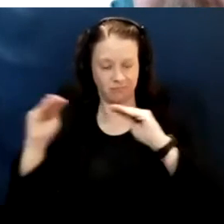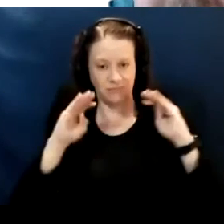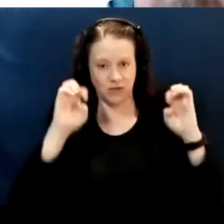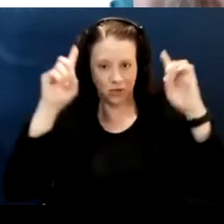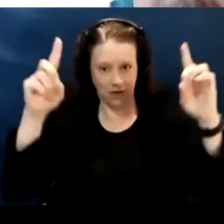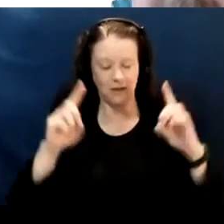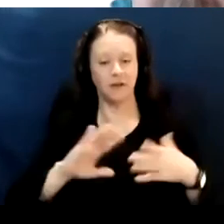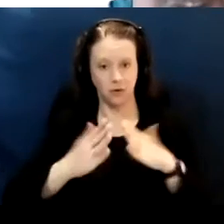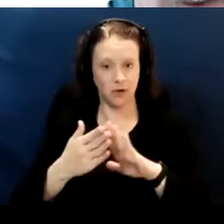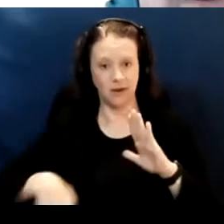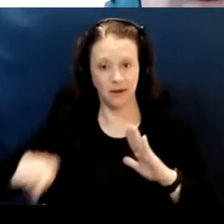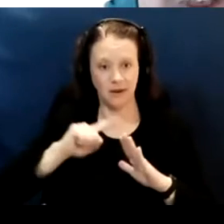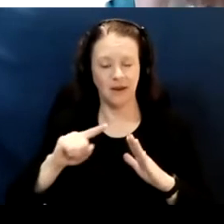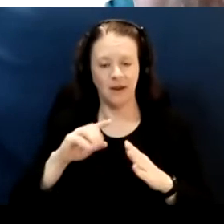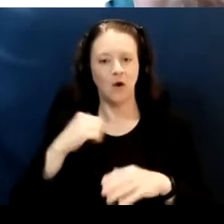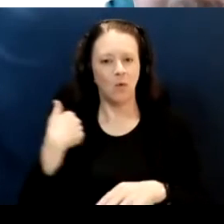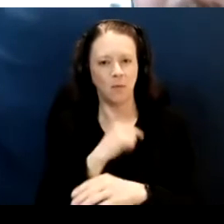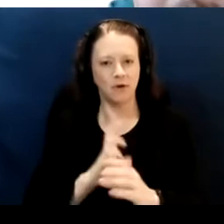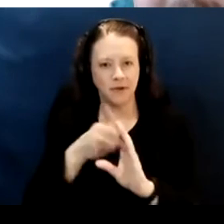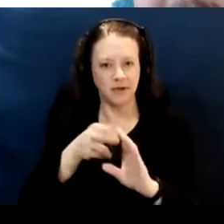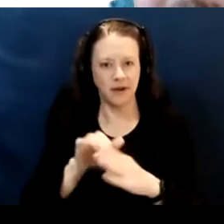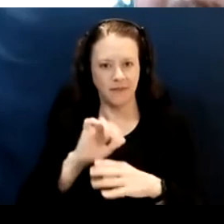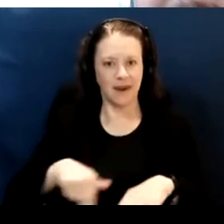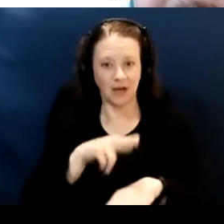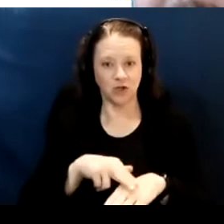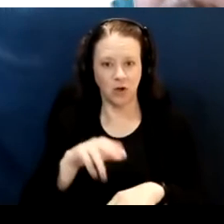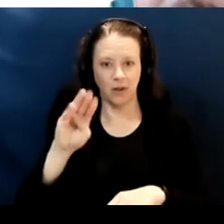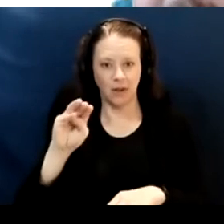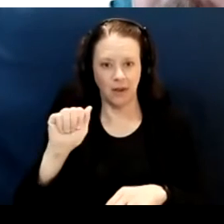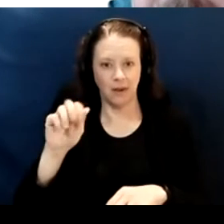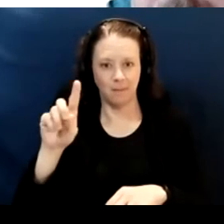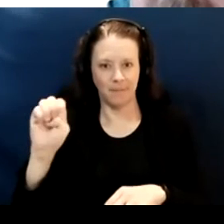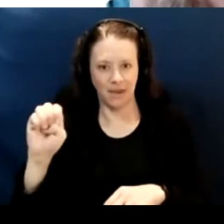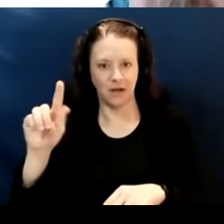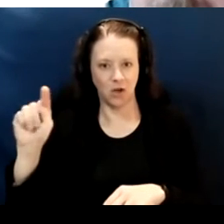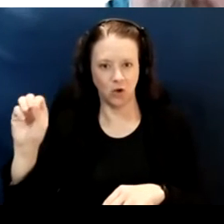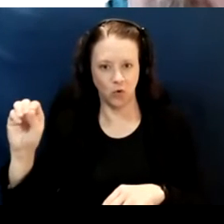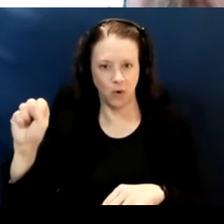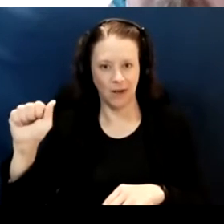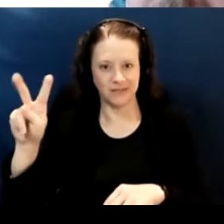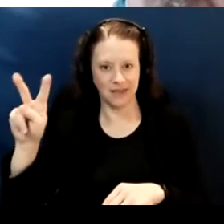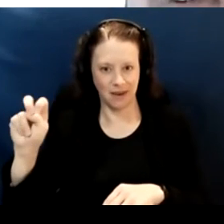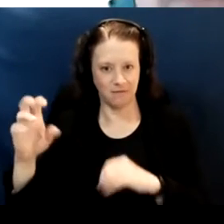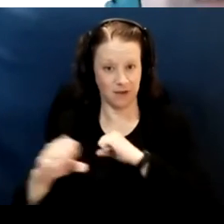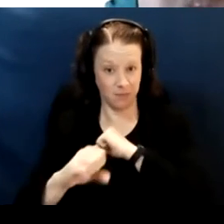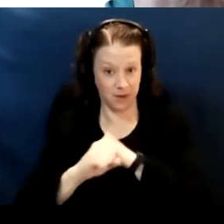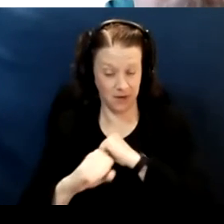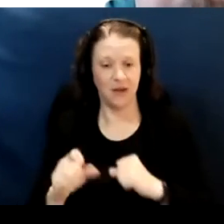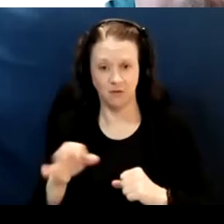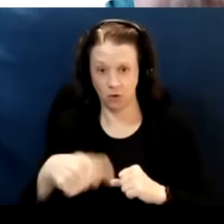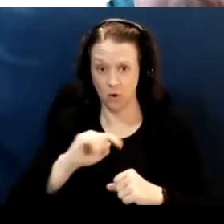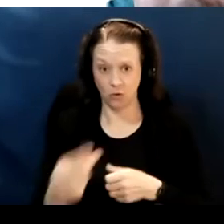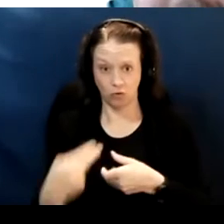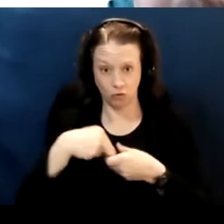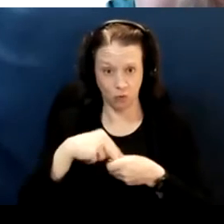to Save campaign and many other activities. And if you'd like to join us in our activities, please drop